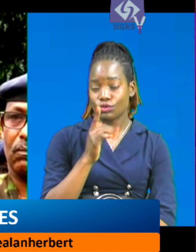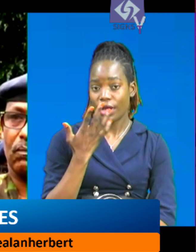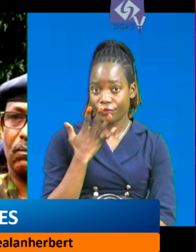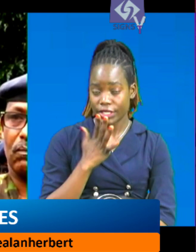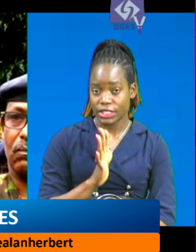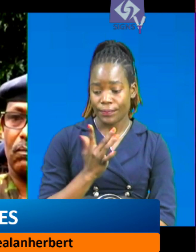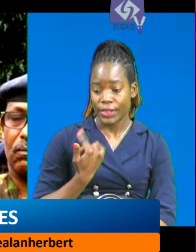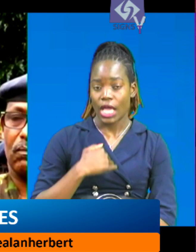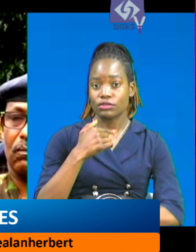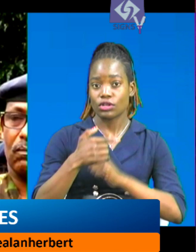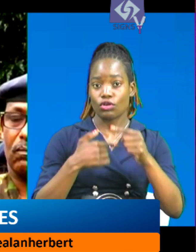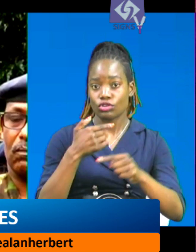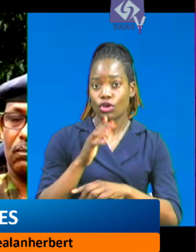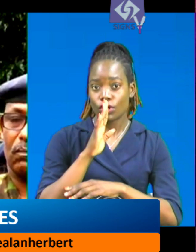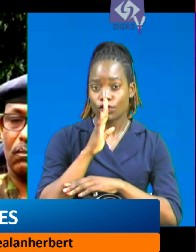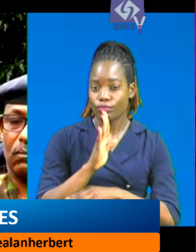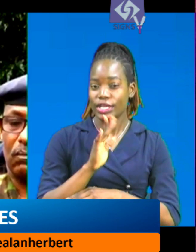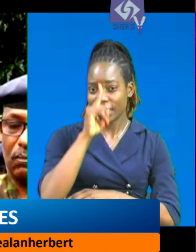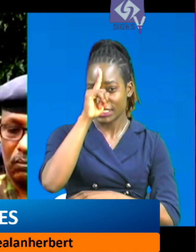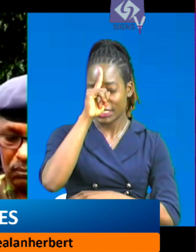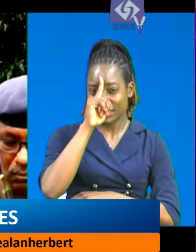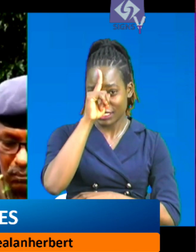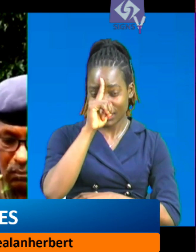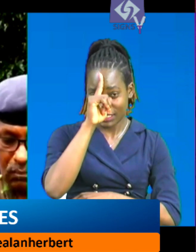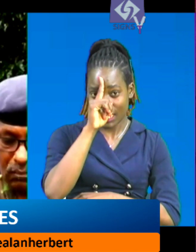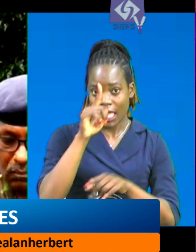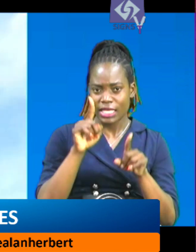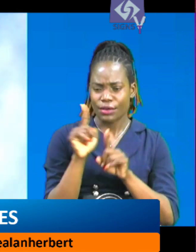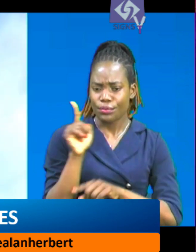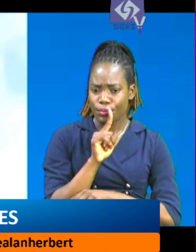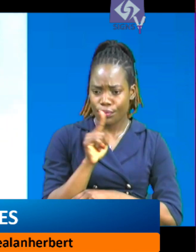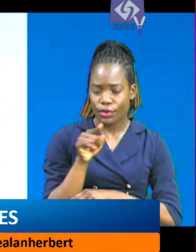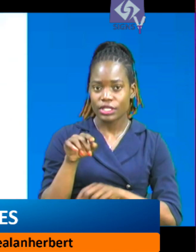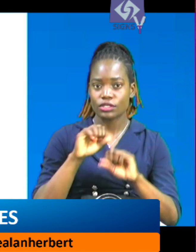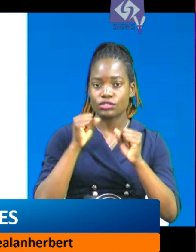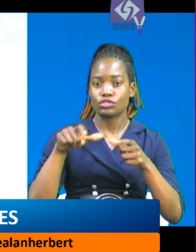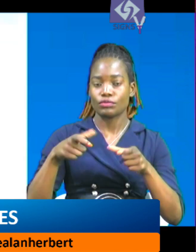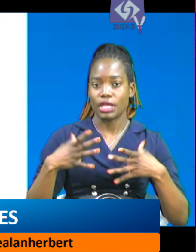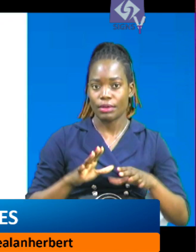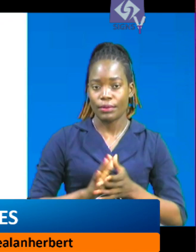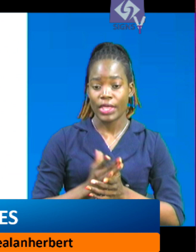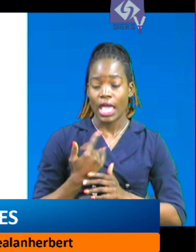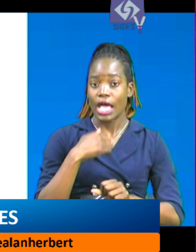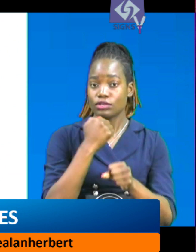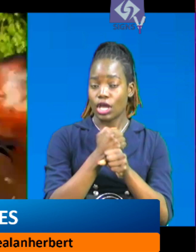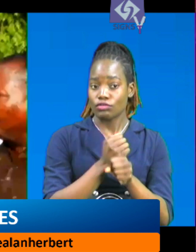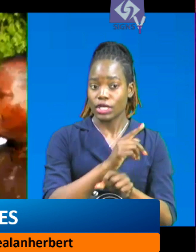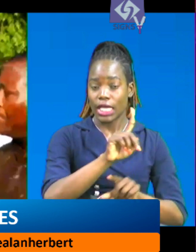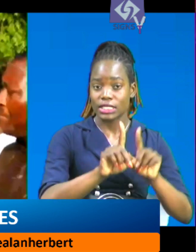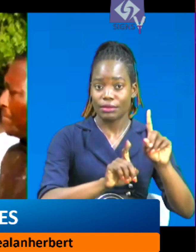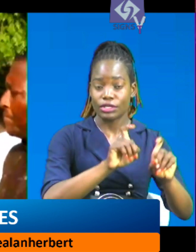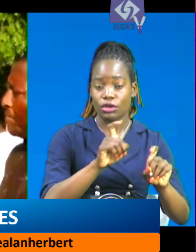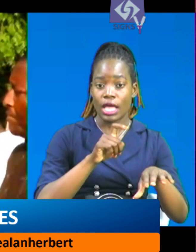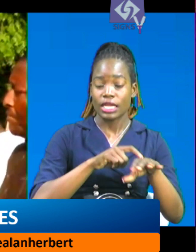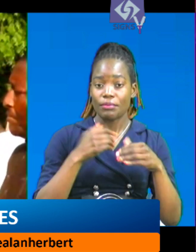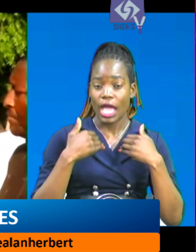we shall continue being very hard on these social media fellas who are giving us challenges. We are doing examination when we have